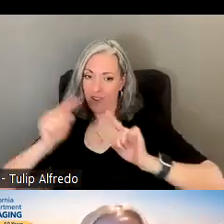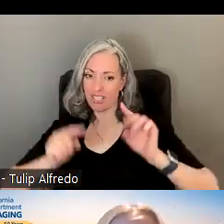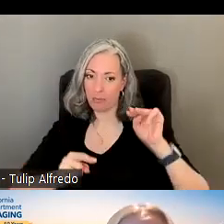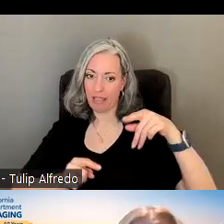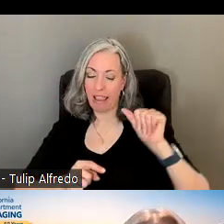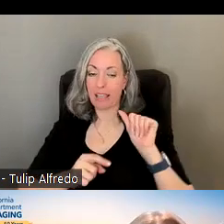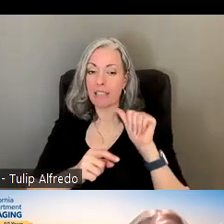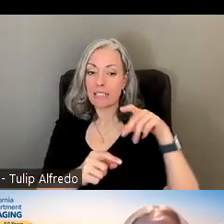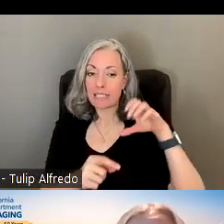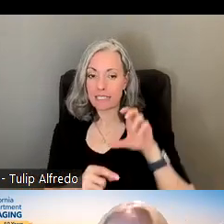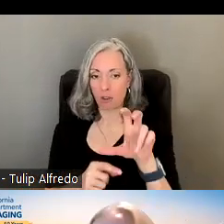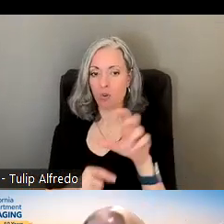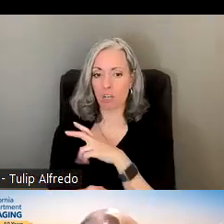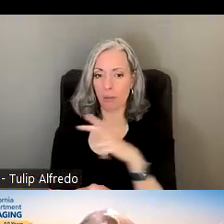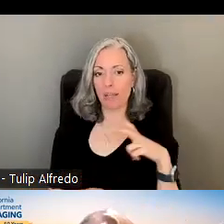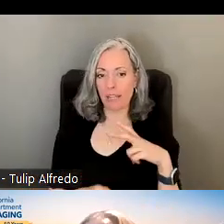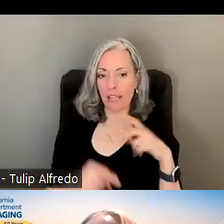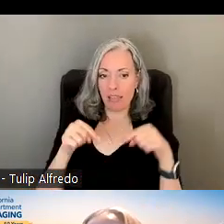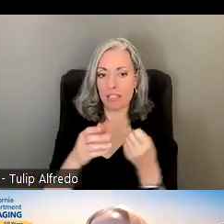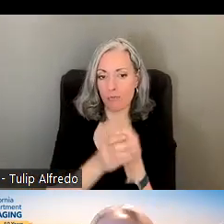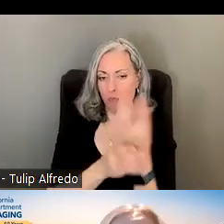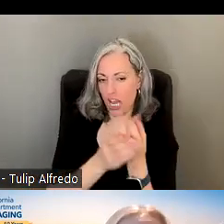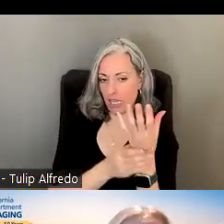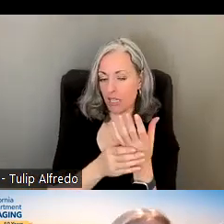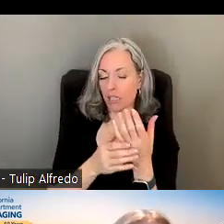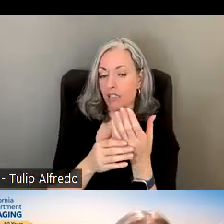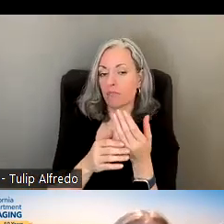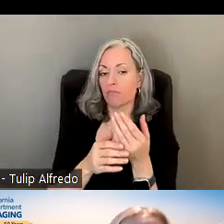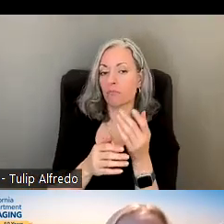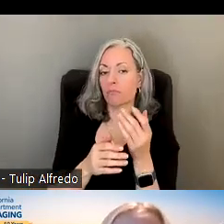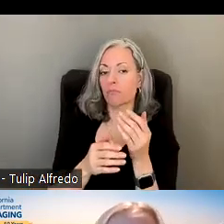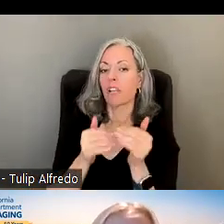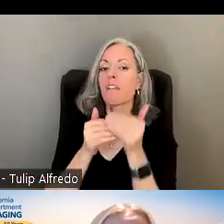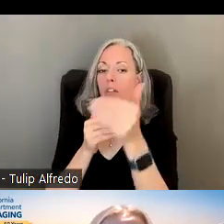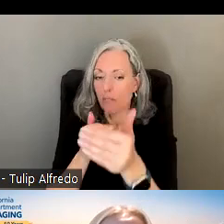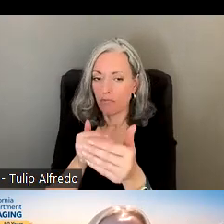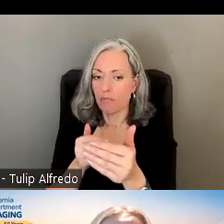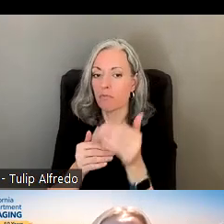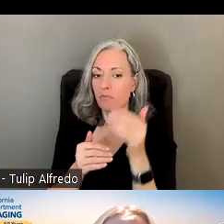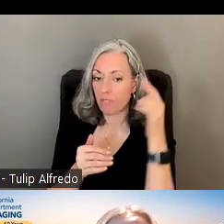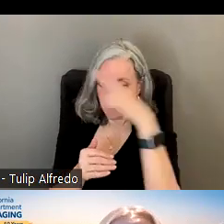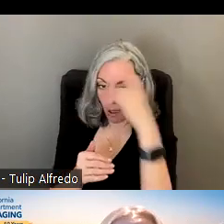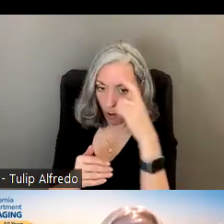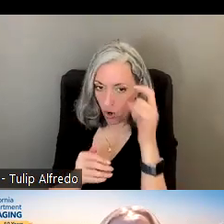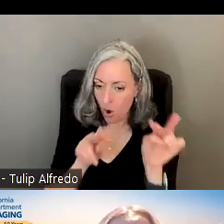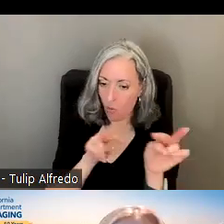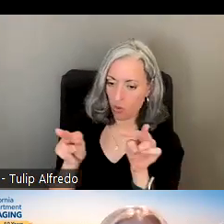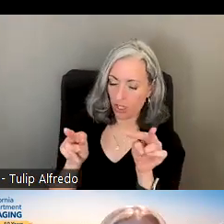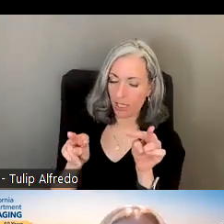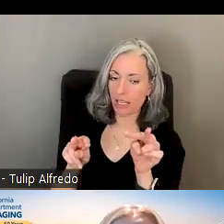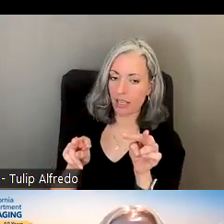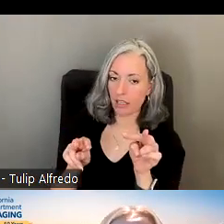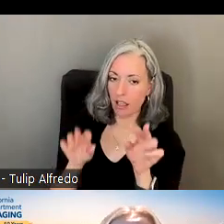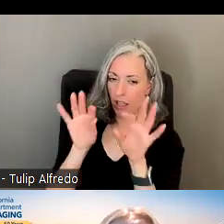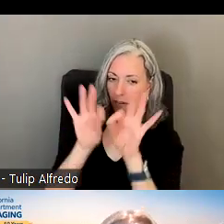stakeholder committees this spring and moving into the summer, where again, we're going to be looking at walking through a